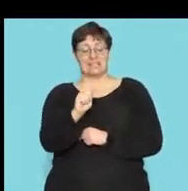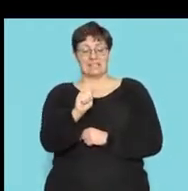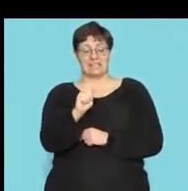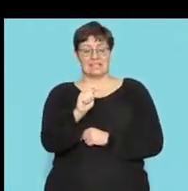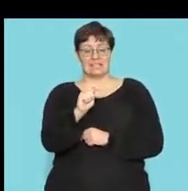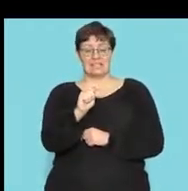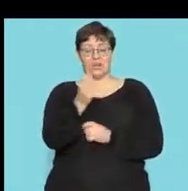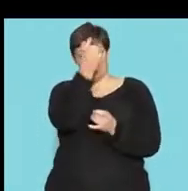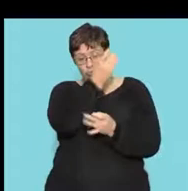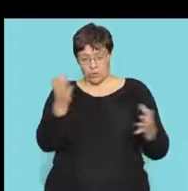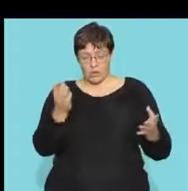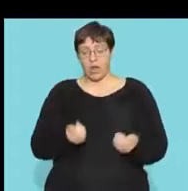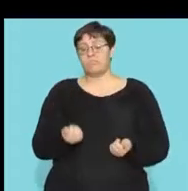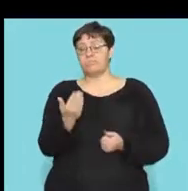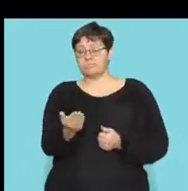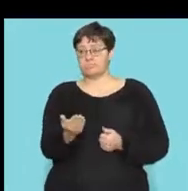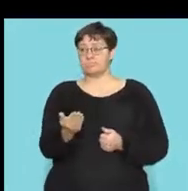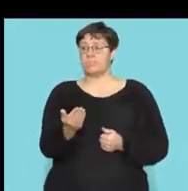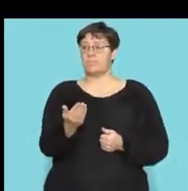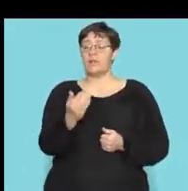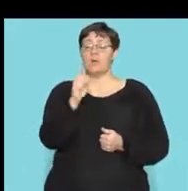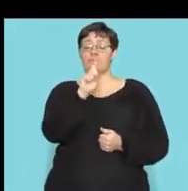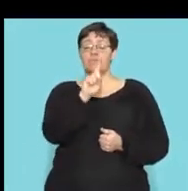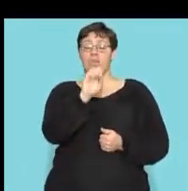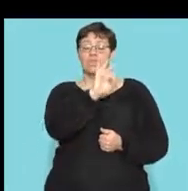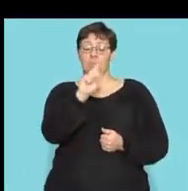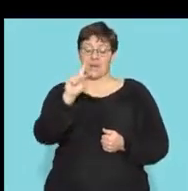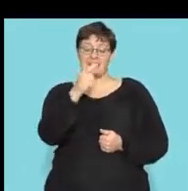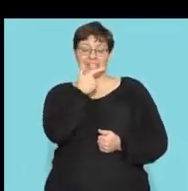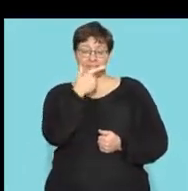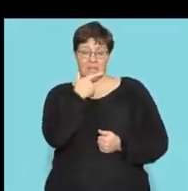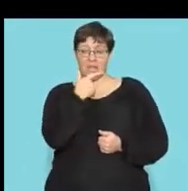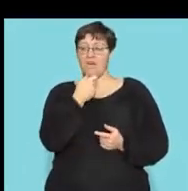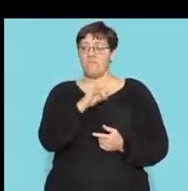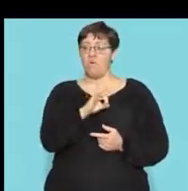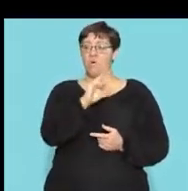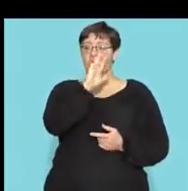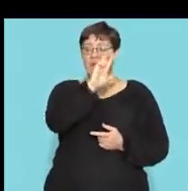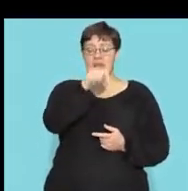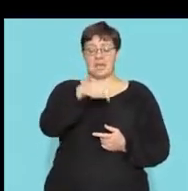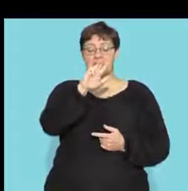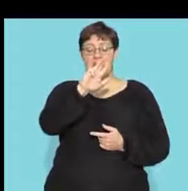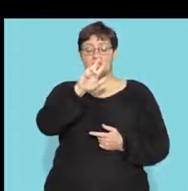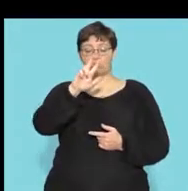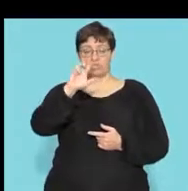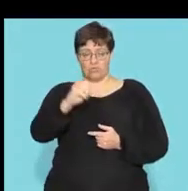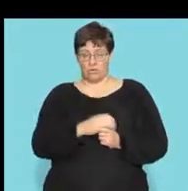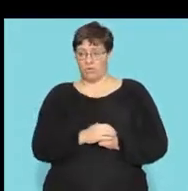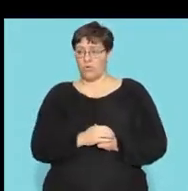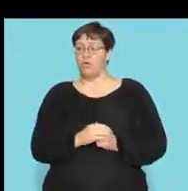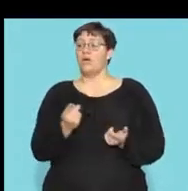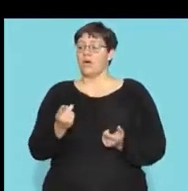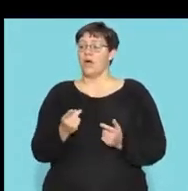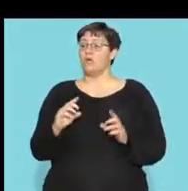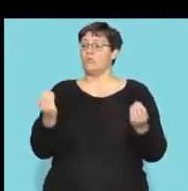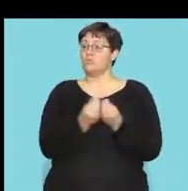issued on the 31st of December for 9920. Goods were sold with a markup of 60%. No